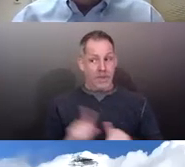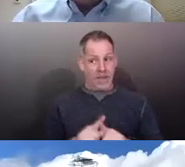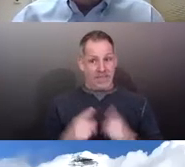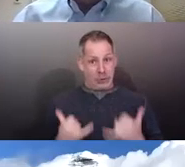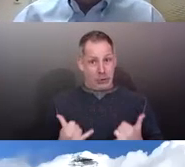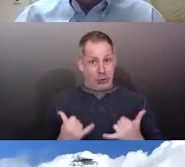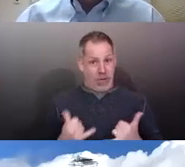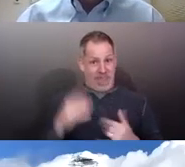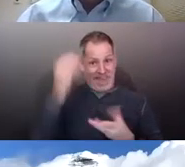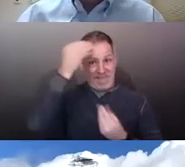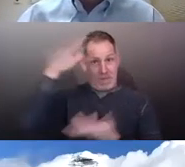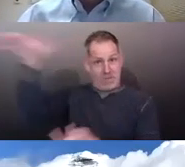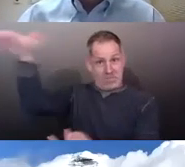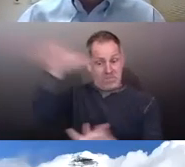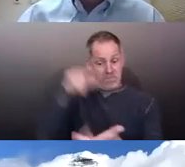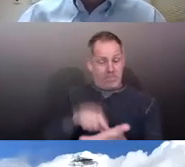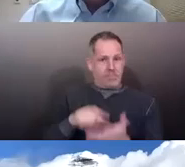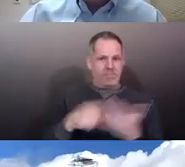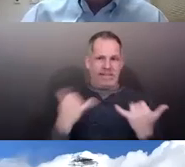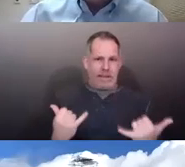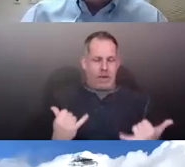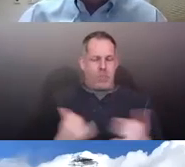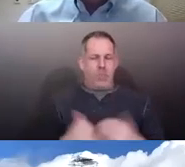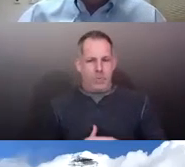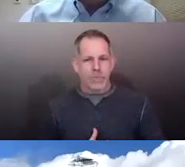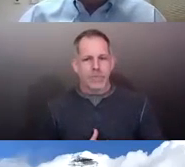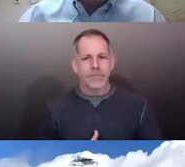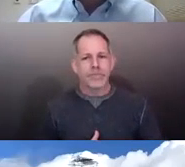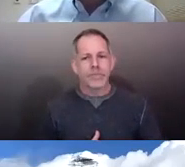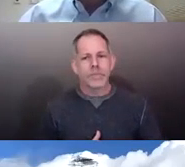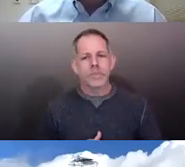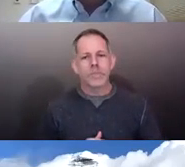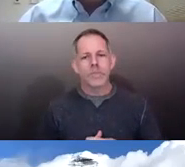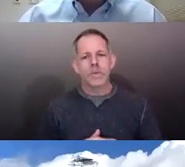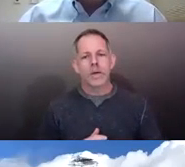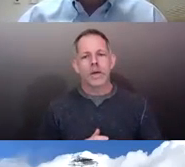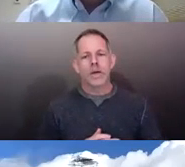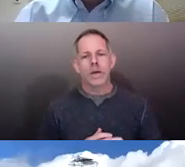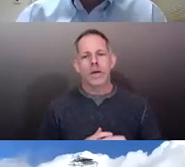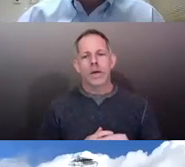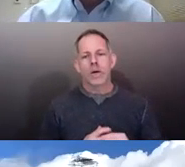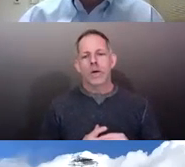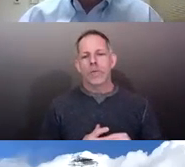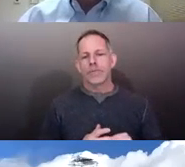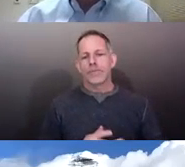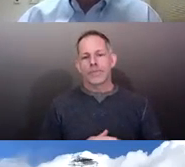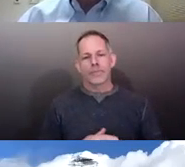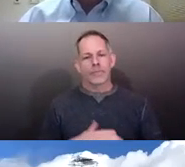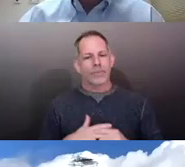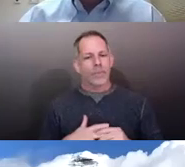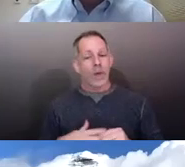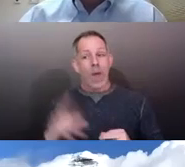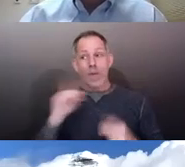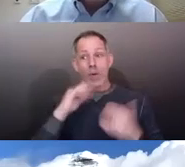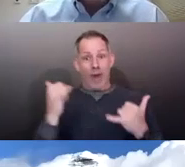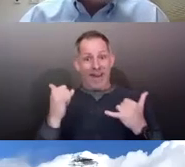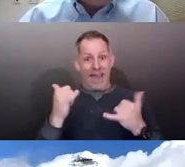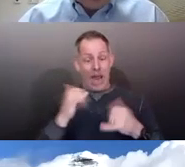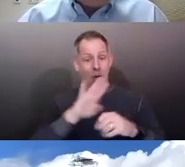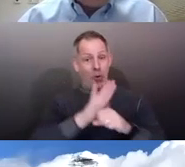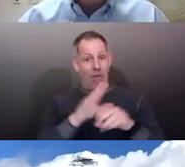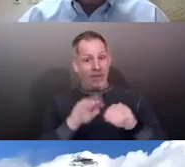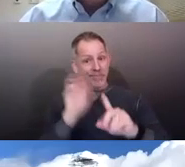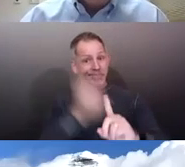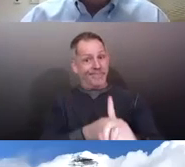that? It's because the disease right now is mostly affecting younger people, and the hospitalization rates are lower,